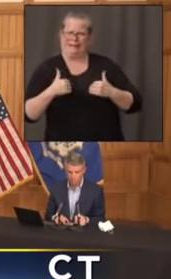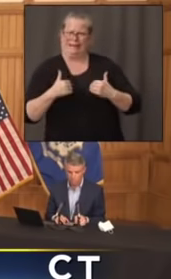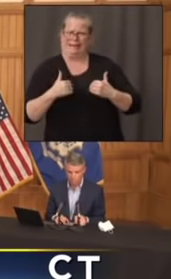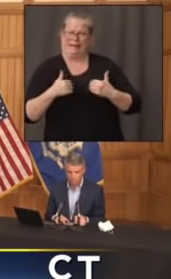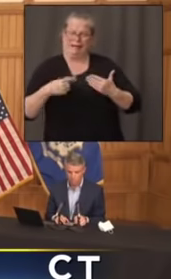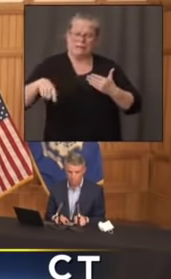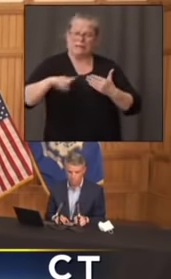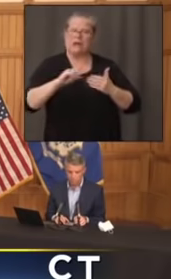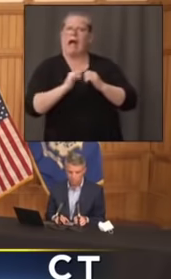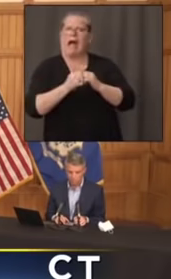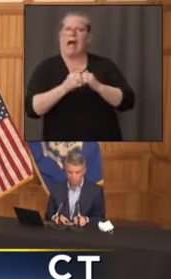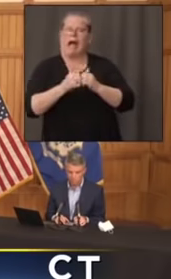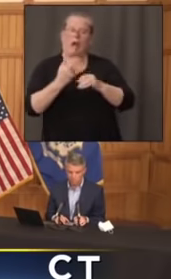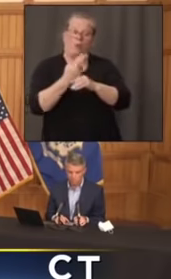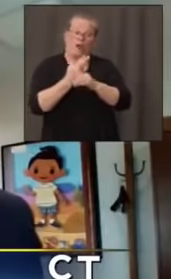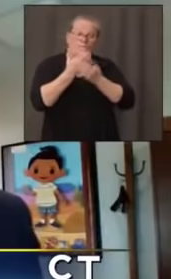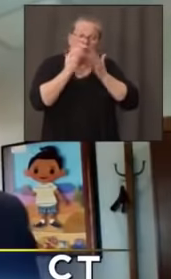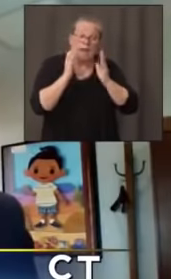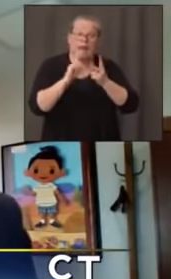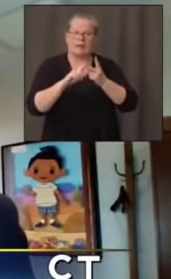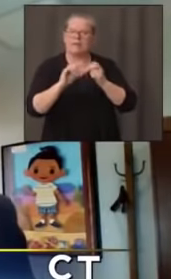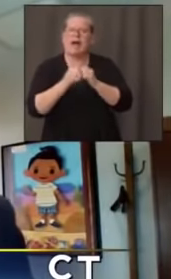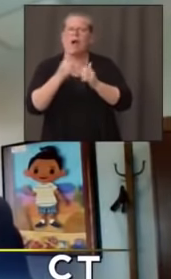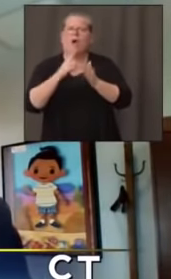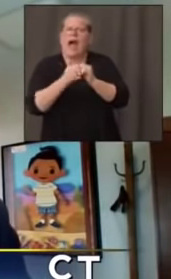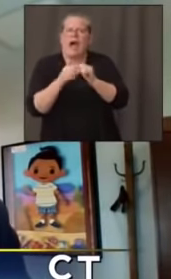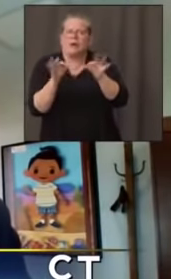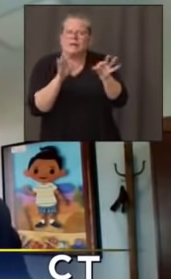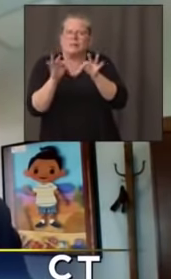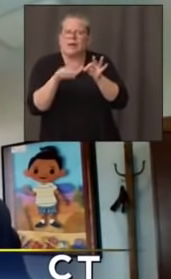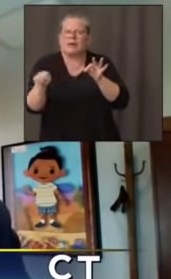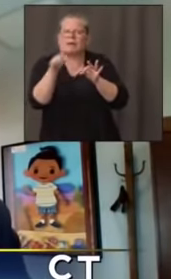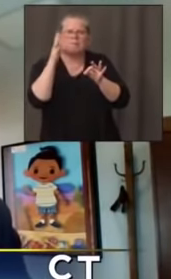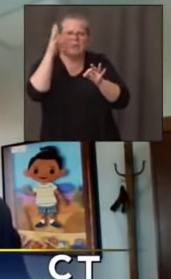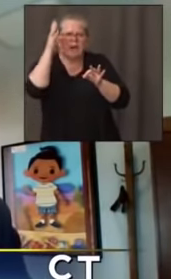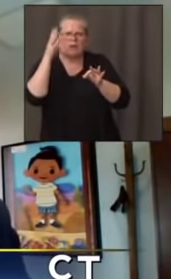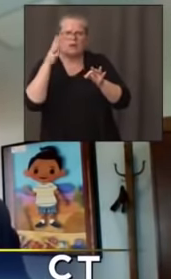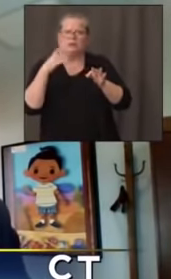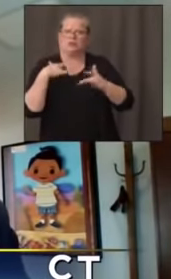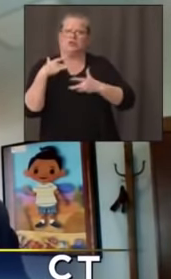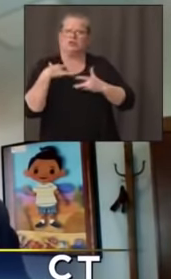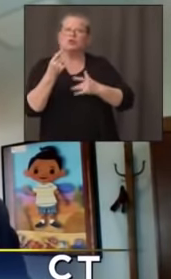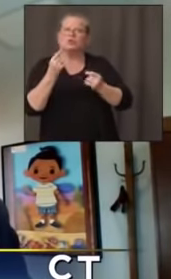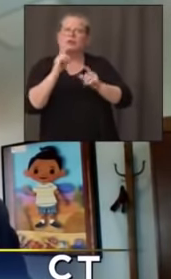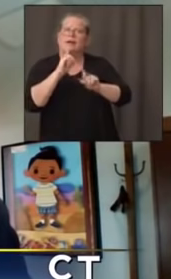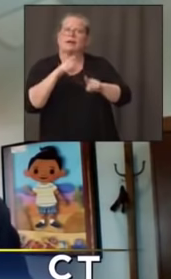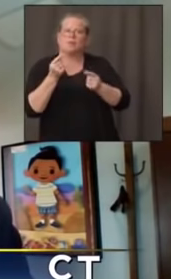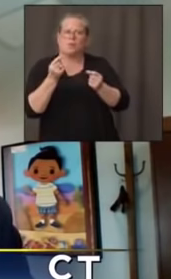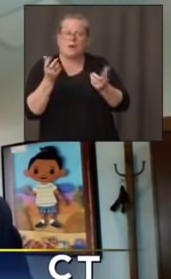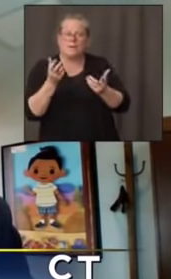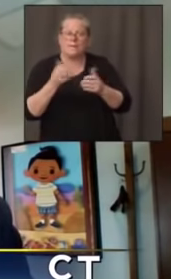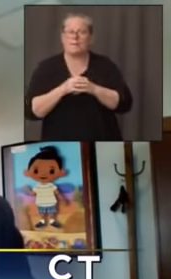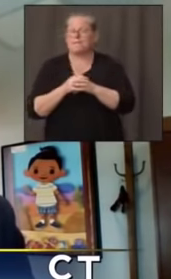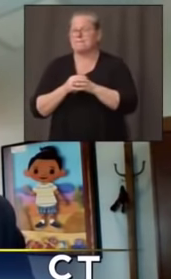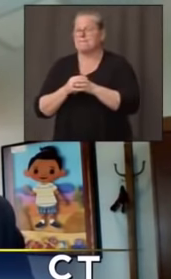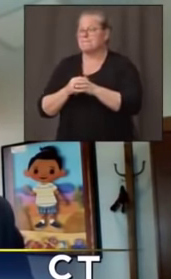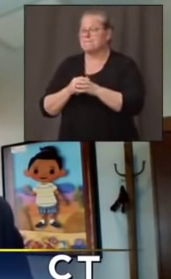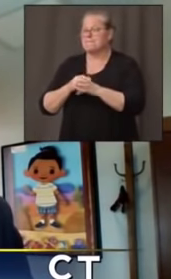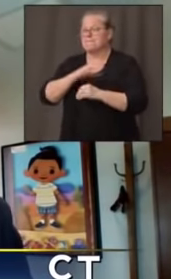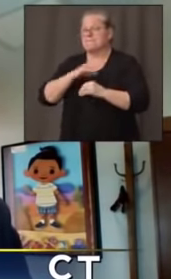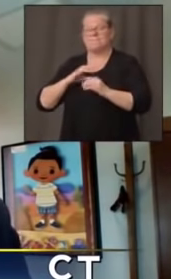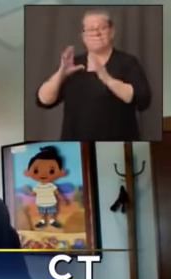masks? Right. You know, I share those same concerns that those parents have. I'm a parent myself, so I look at this from the